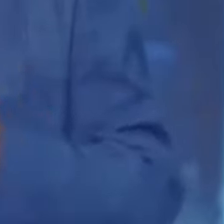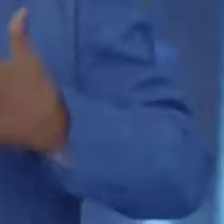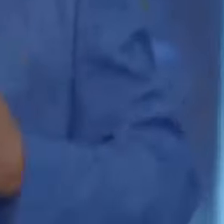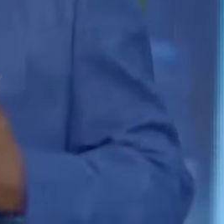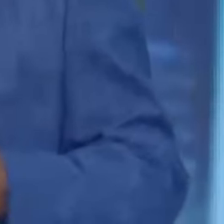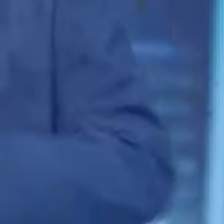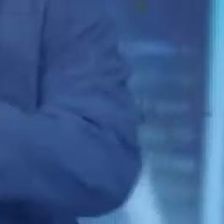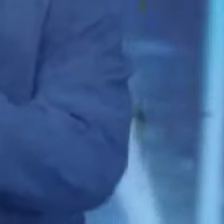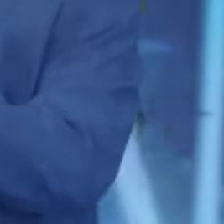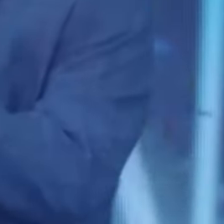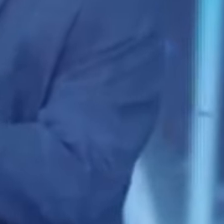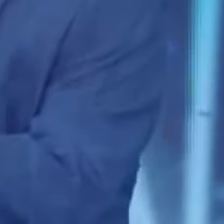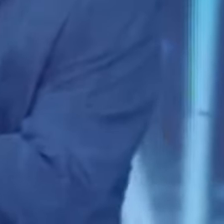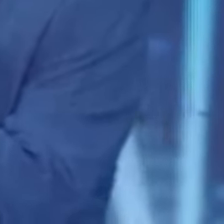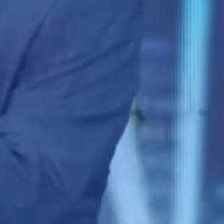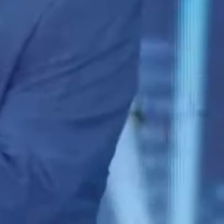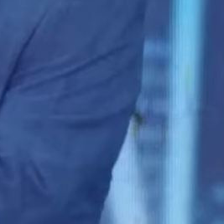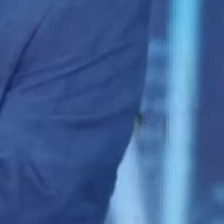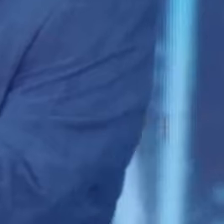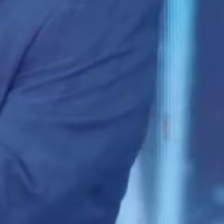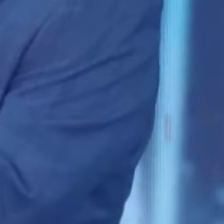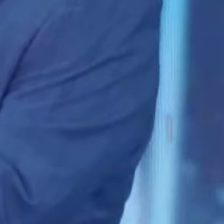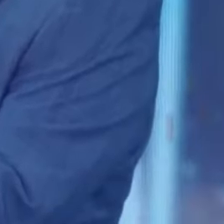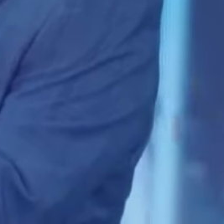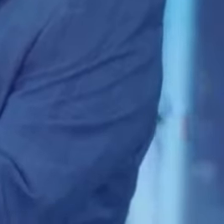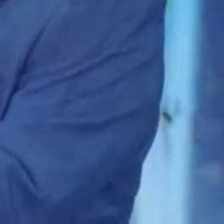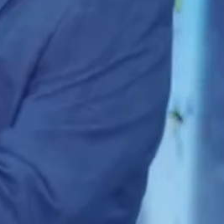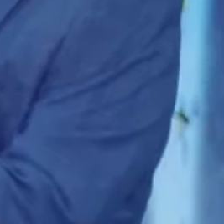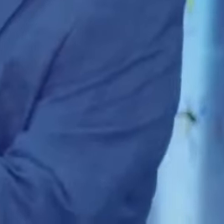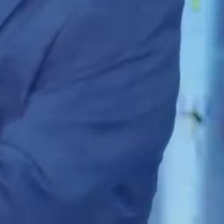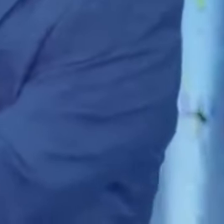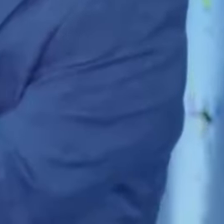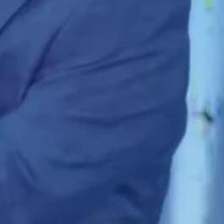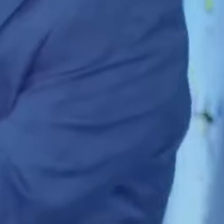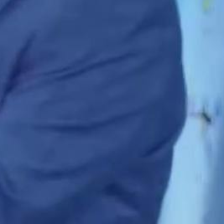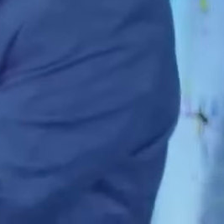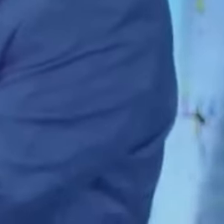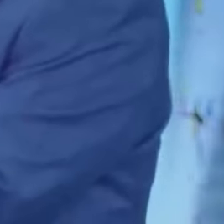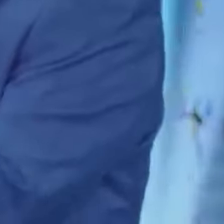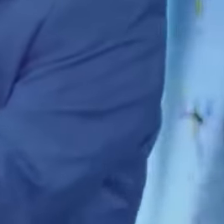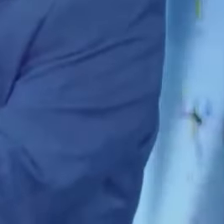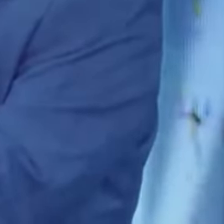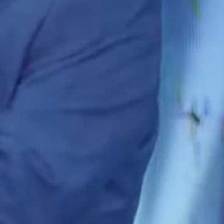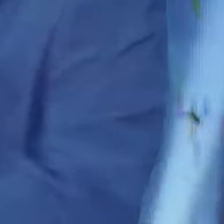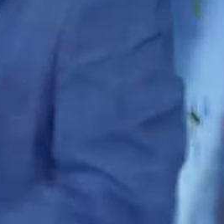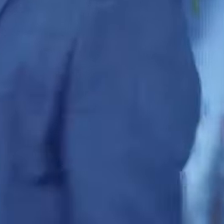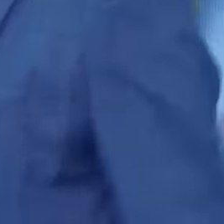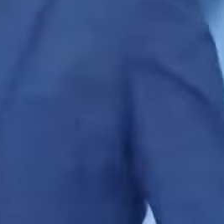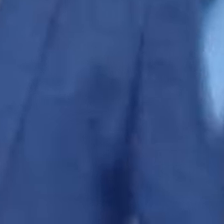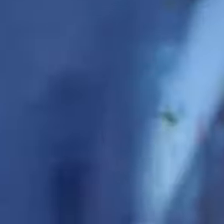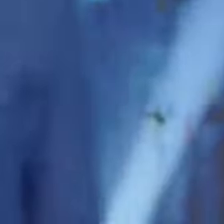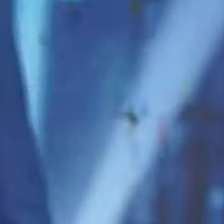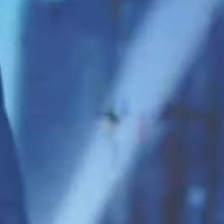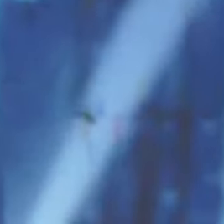members within you will begin to acclimatize and change and match the good action you're